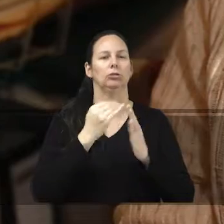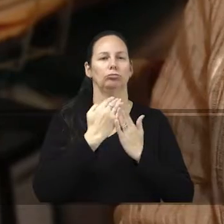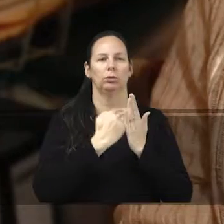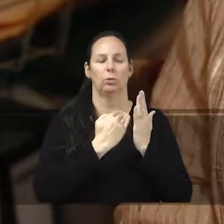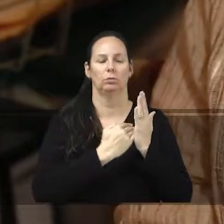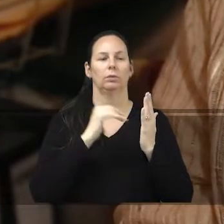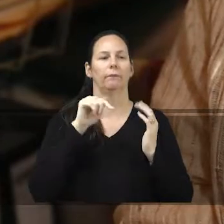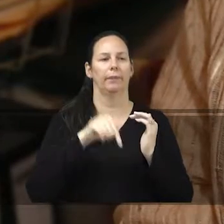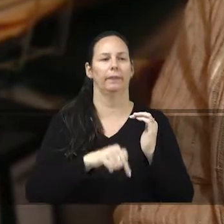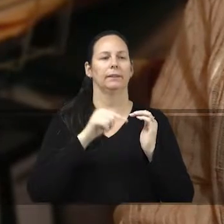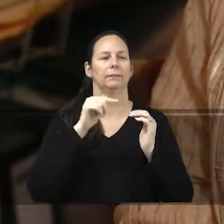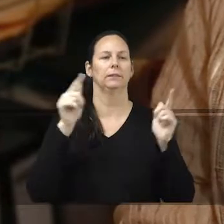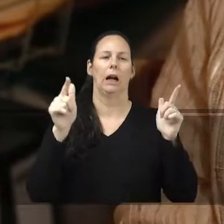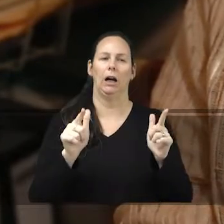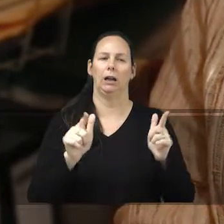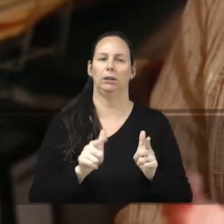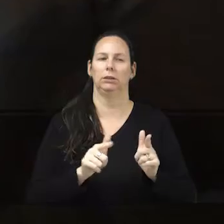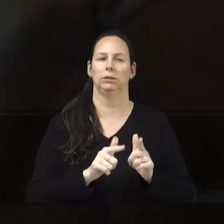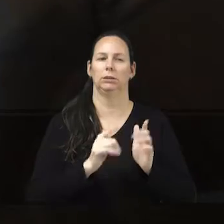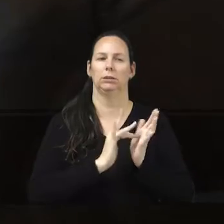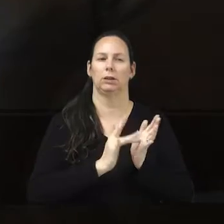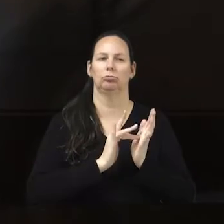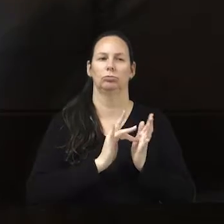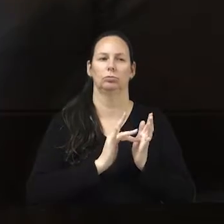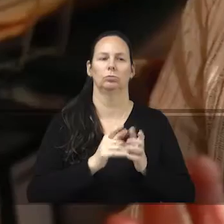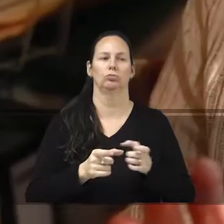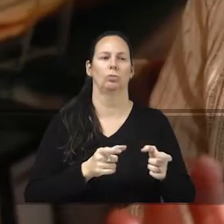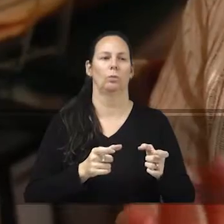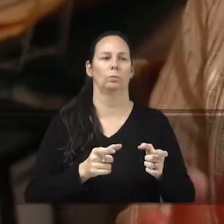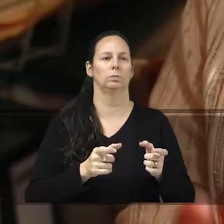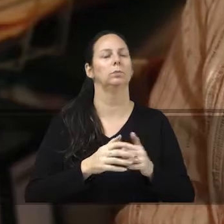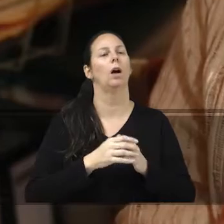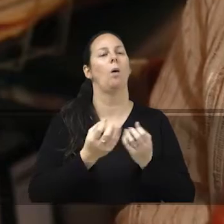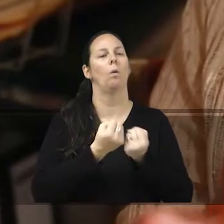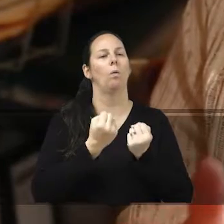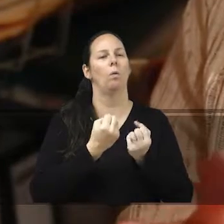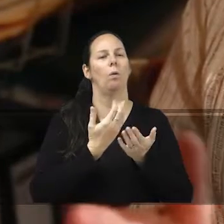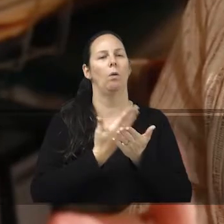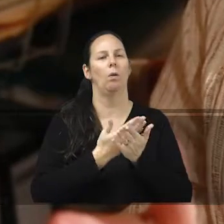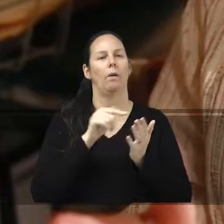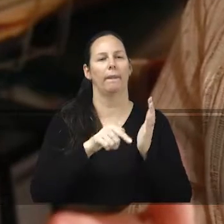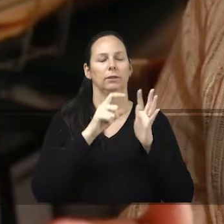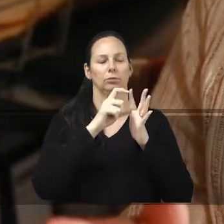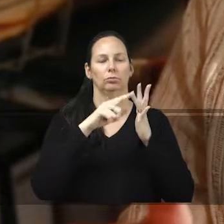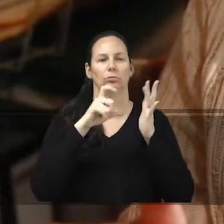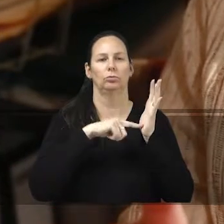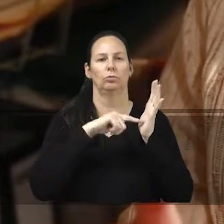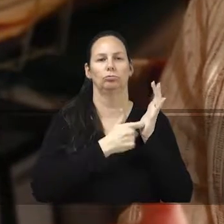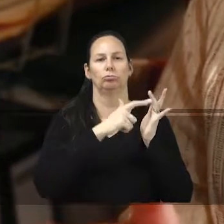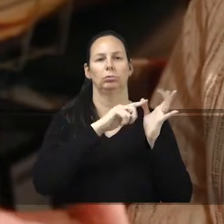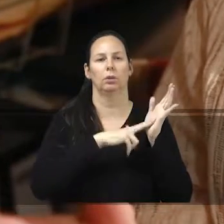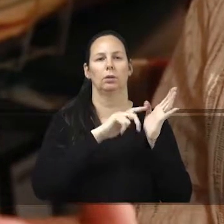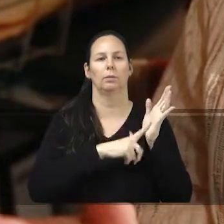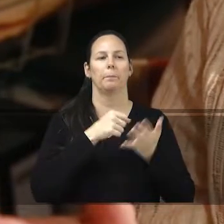less centralised control, while holding on to the doctrinal base, but just trusting